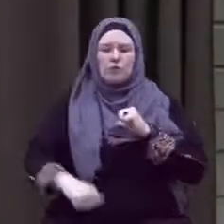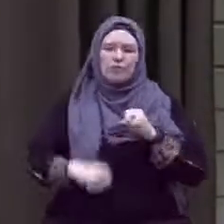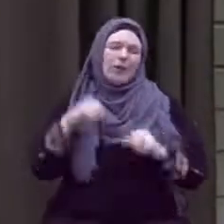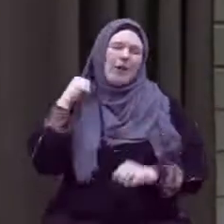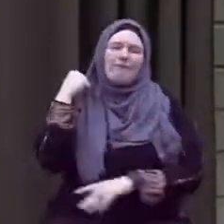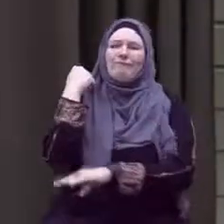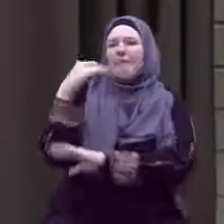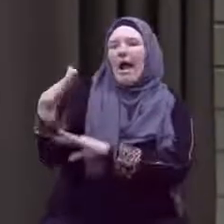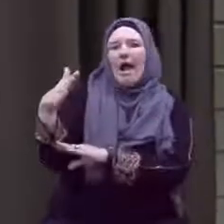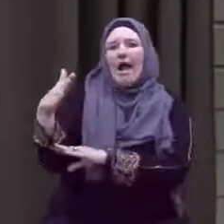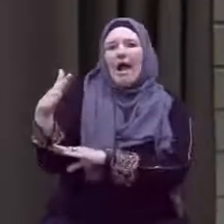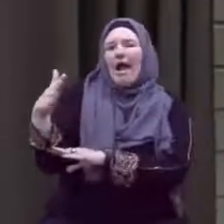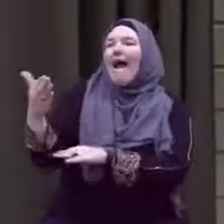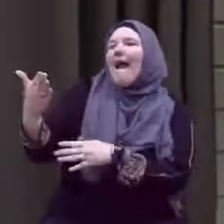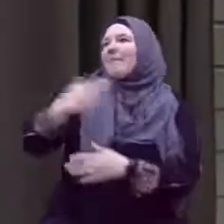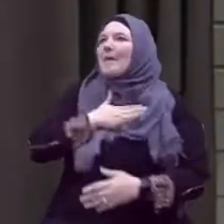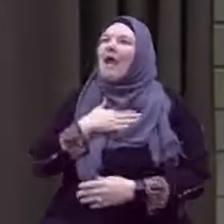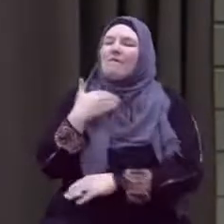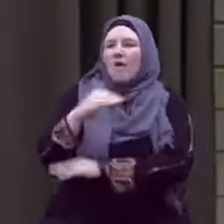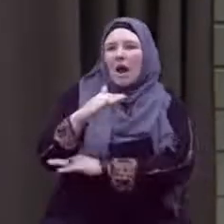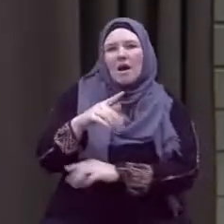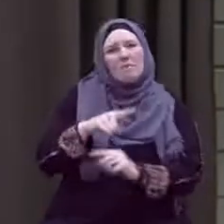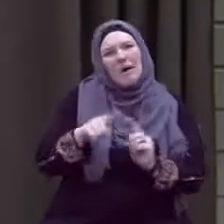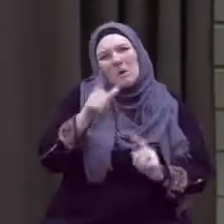was imposed on us.